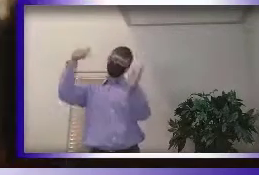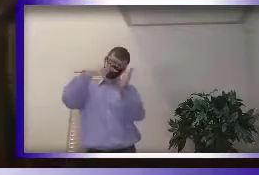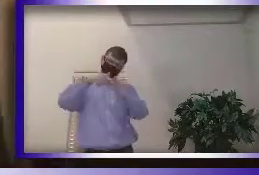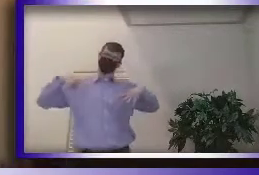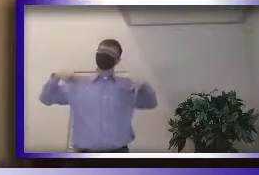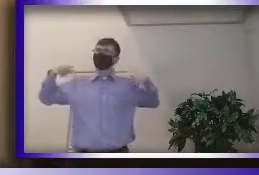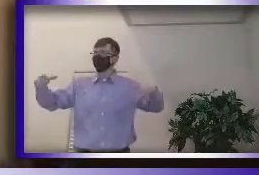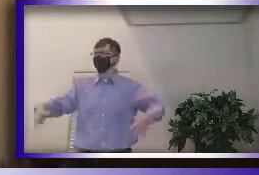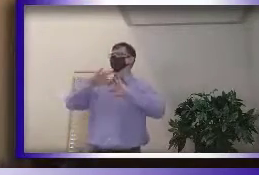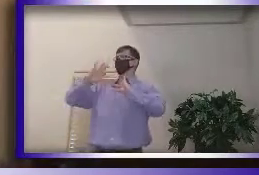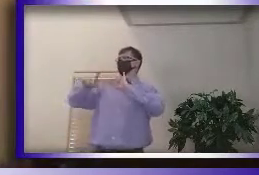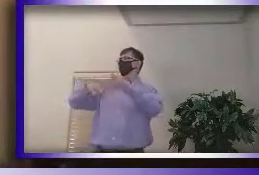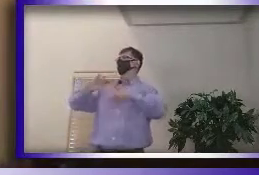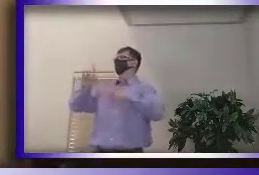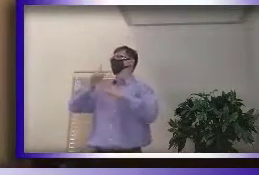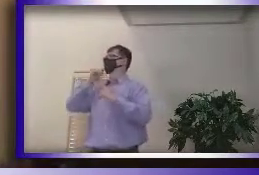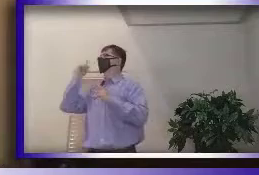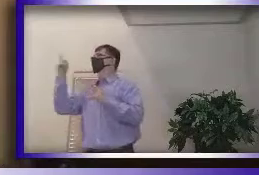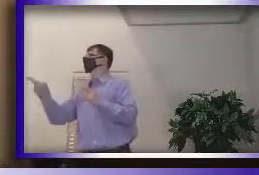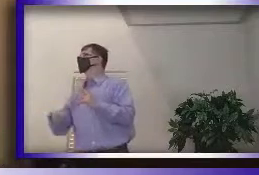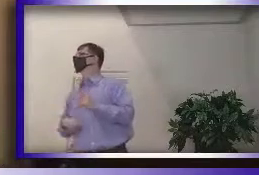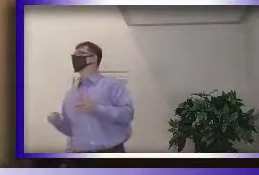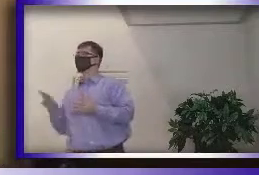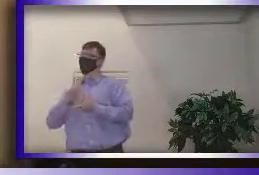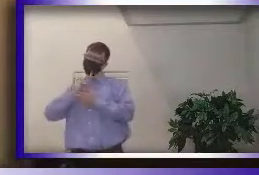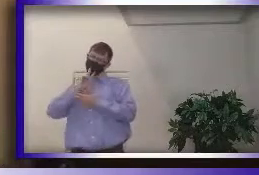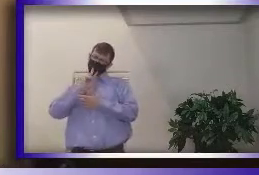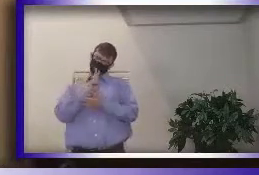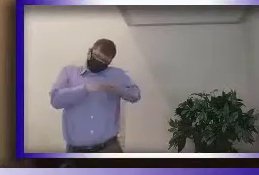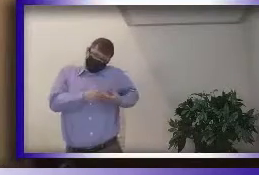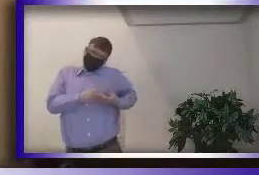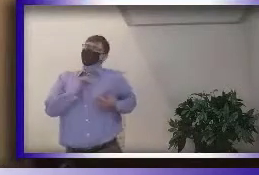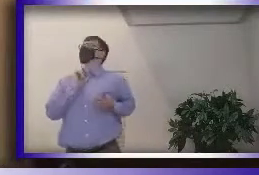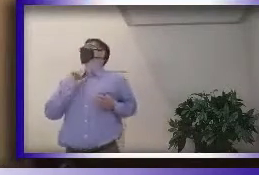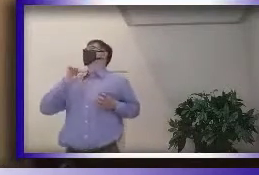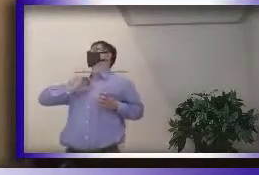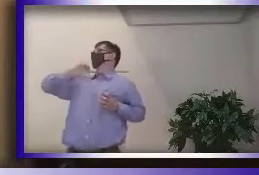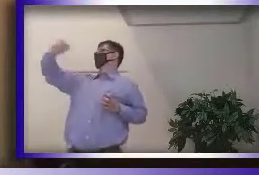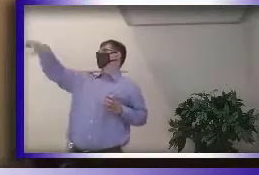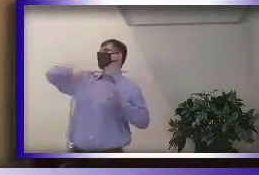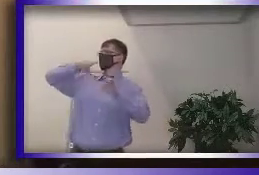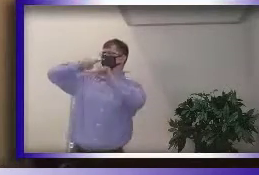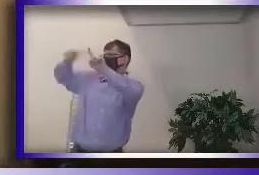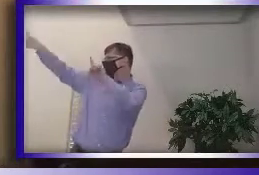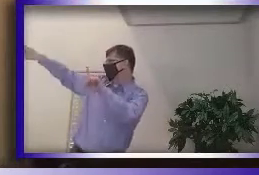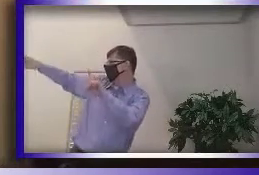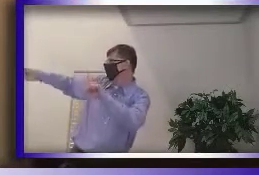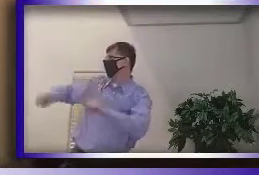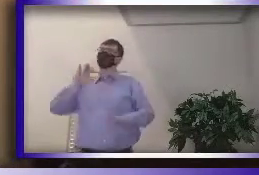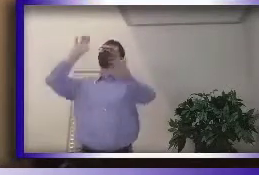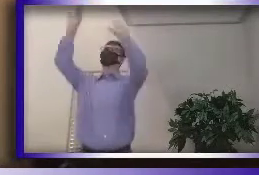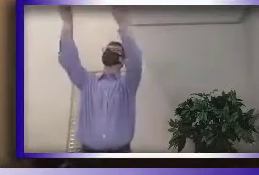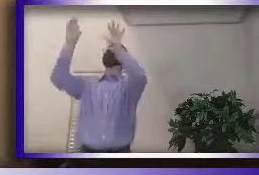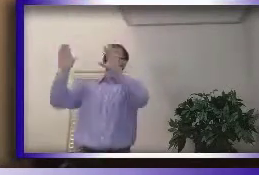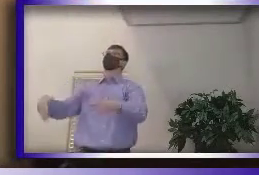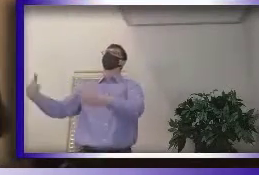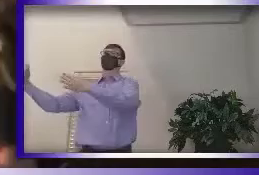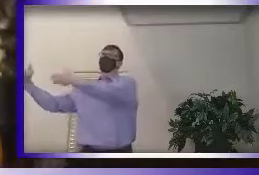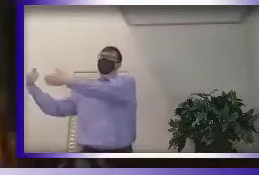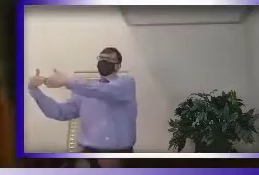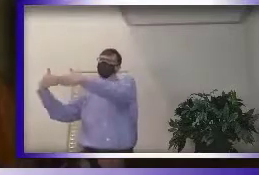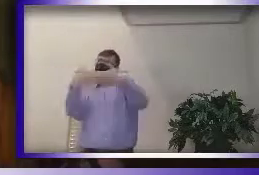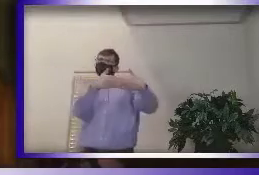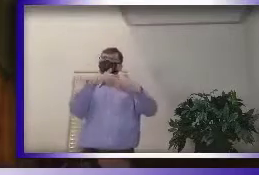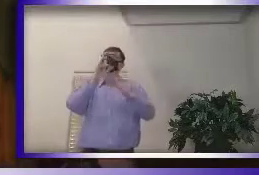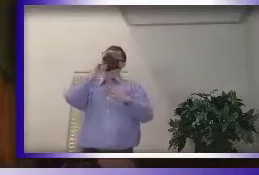It's a great shift to go from how much we hate these people or how much we're going to judge and blame these people to these